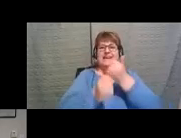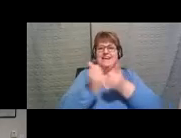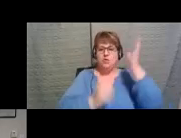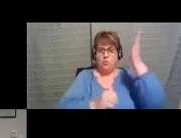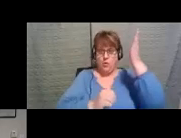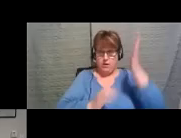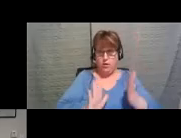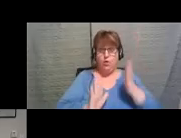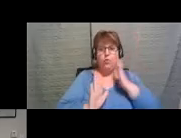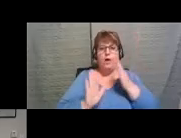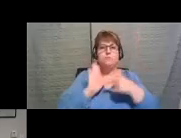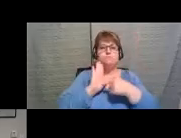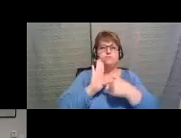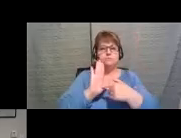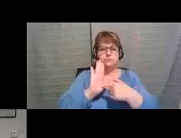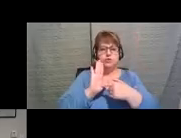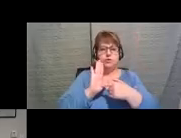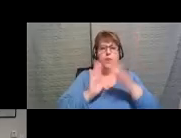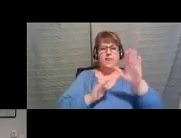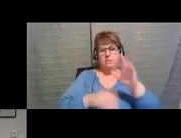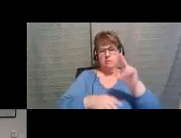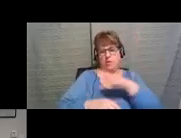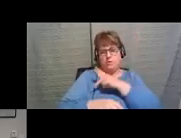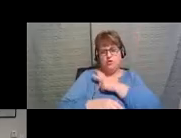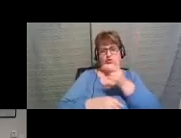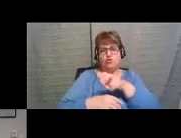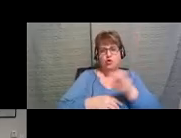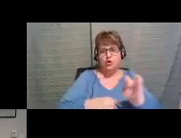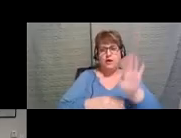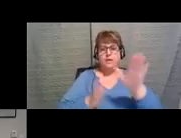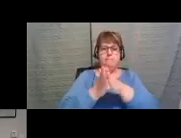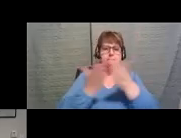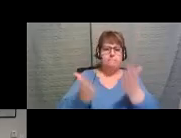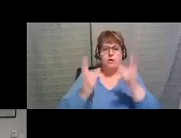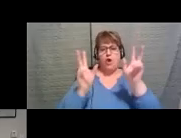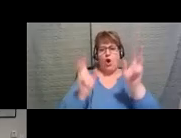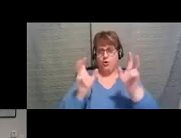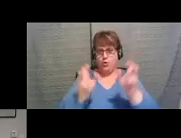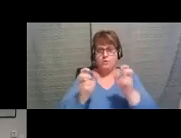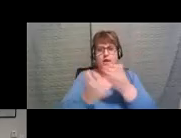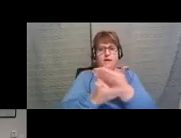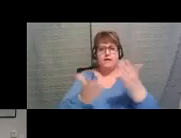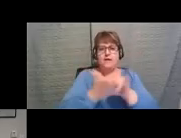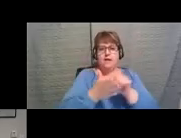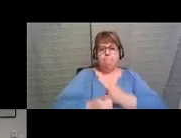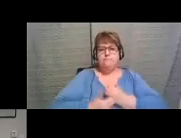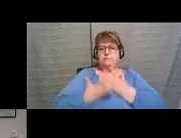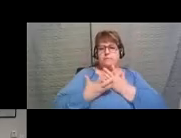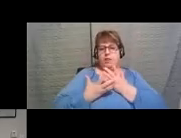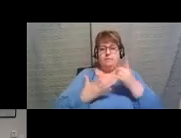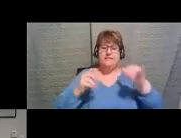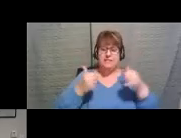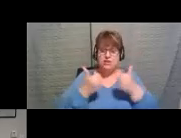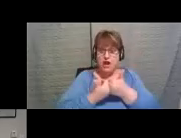personal journey, educational background, mentors, books, and articles that gave inspiration, challenges,